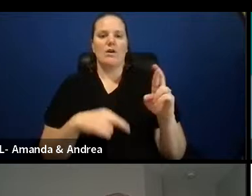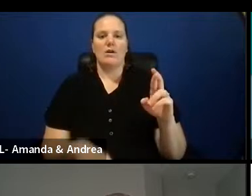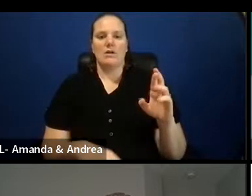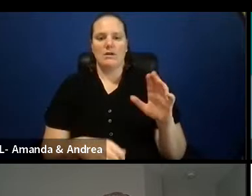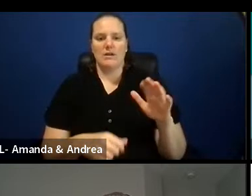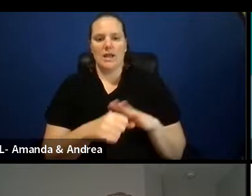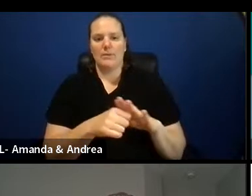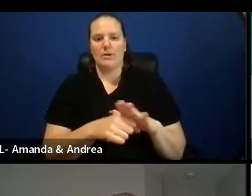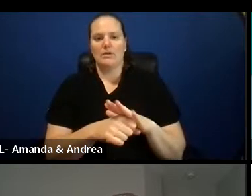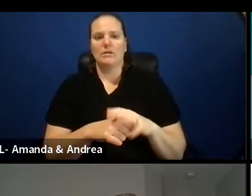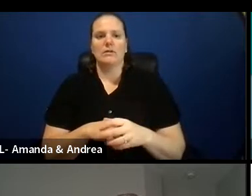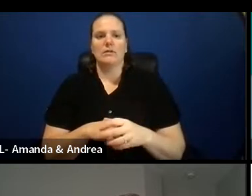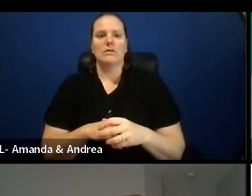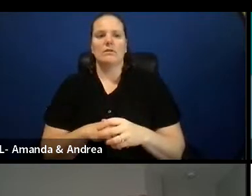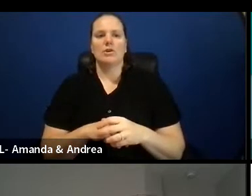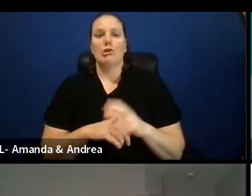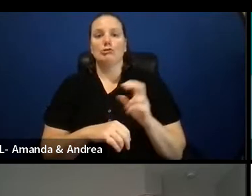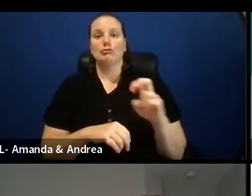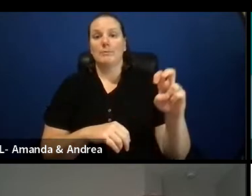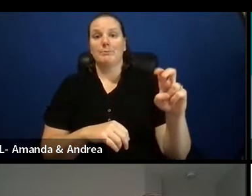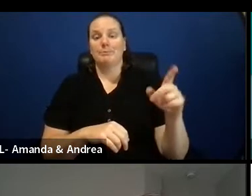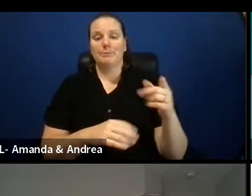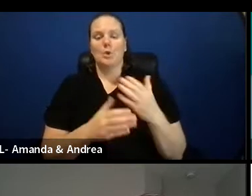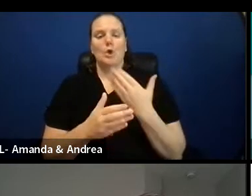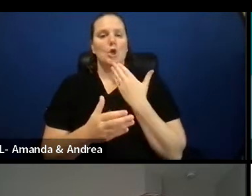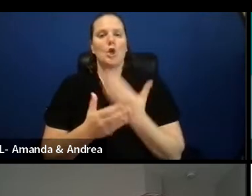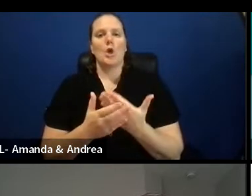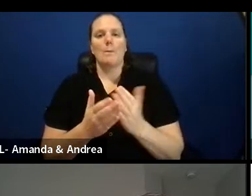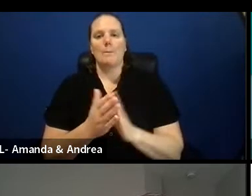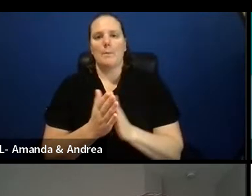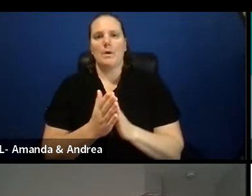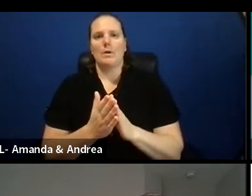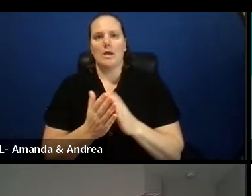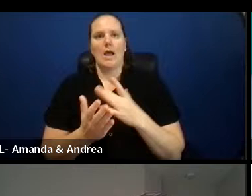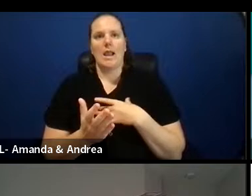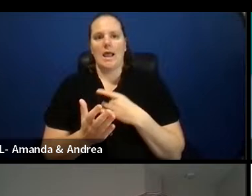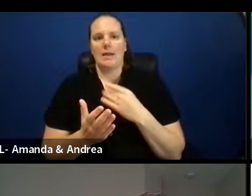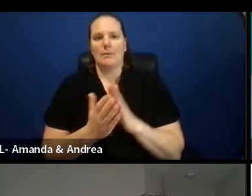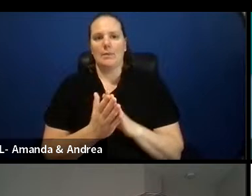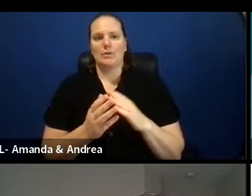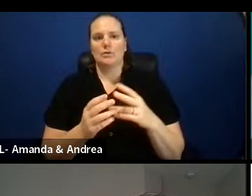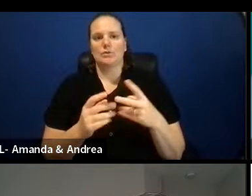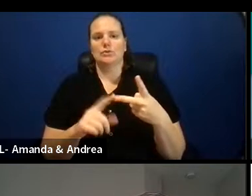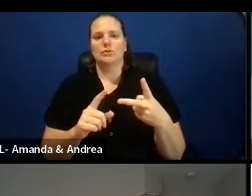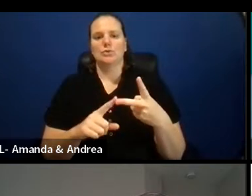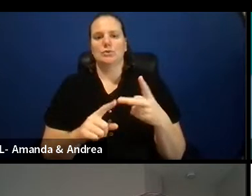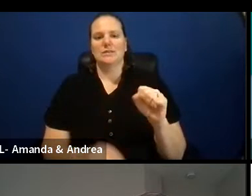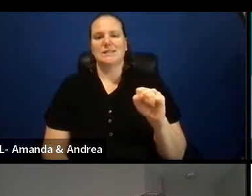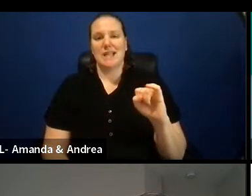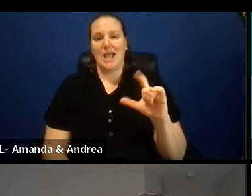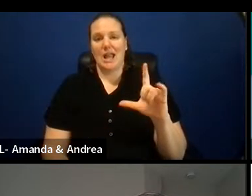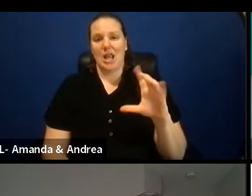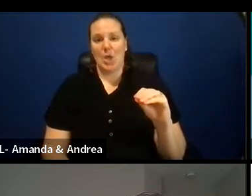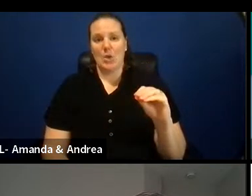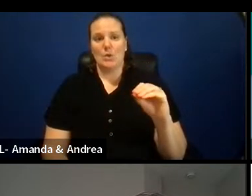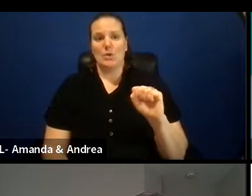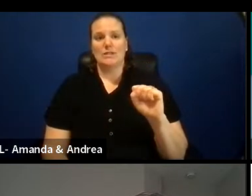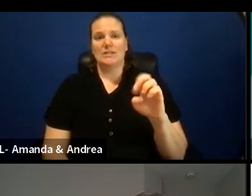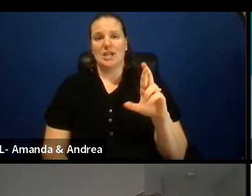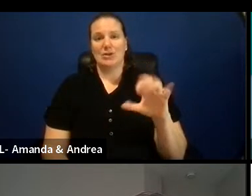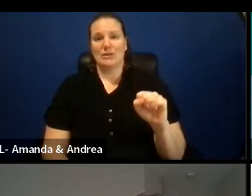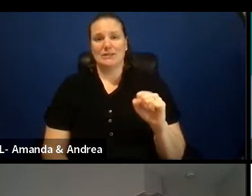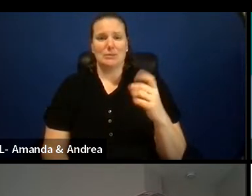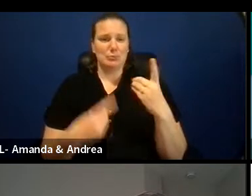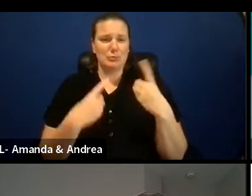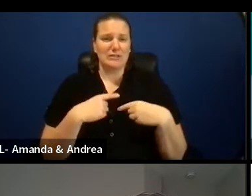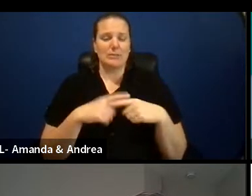book, a good book, is the first thing I pack right now. I'm reading the Silo series. I'm on book 2. It's getting depressing, but I've been told to hang out for book 3.